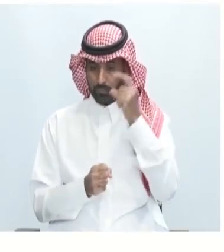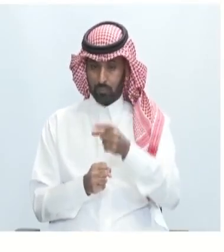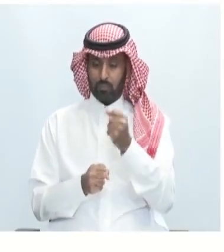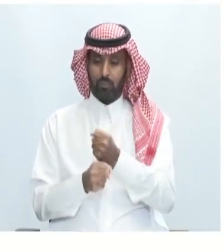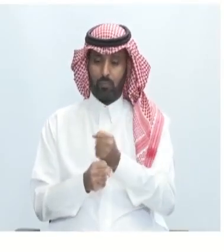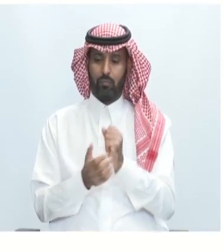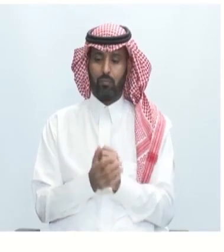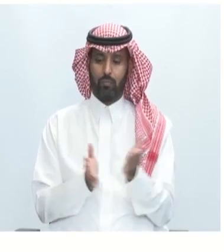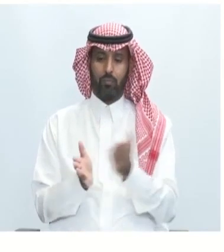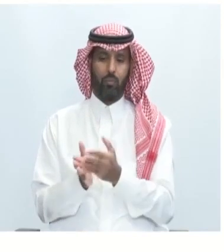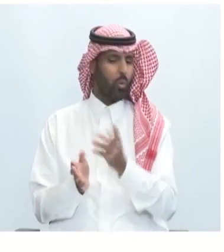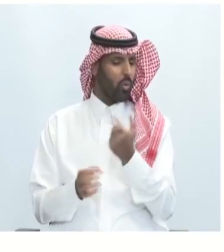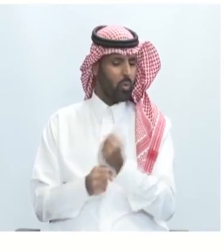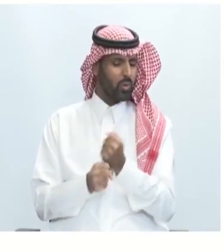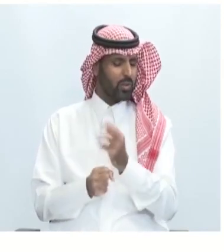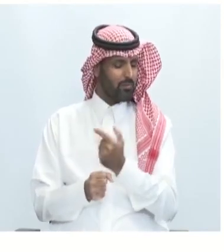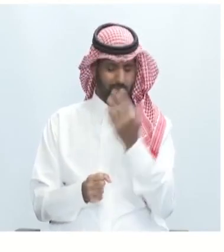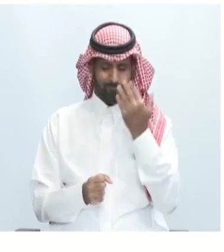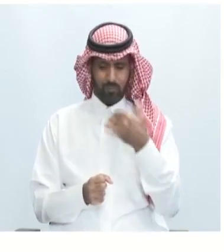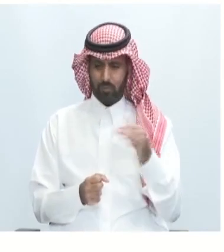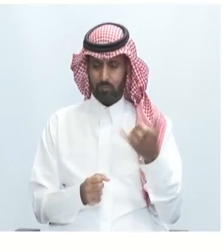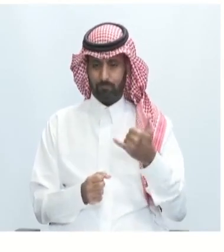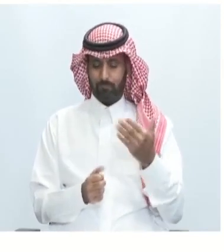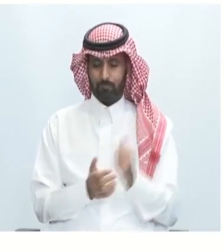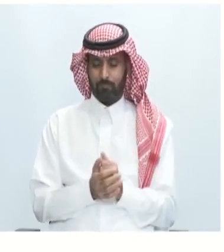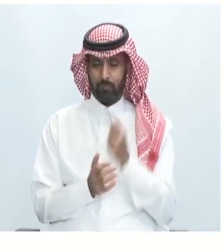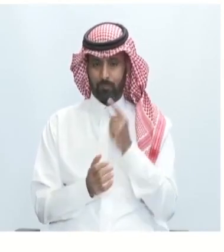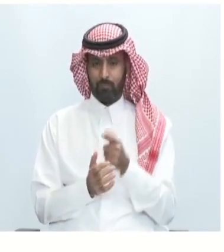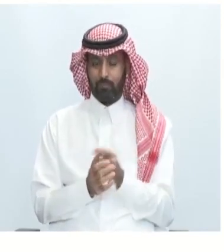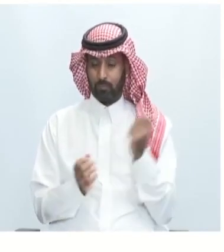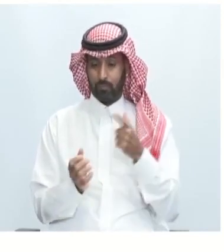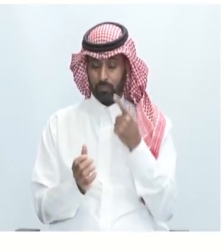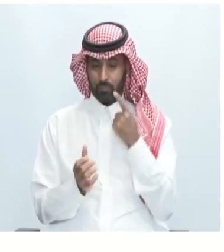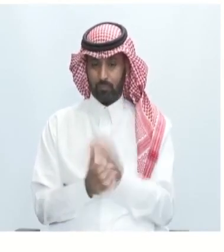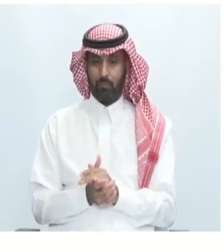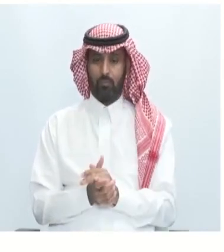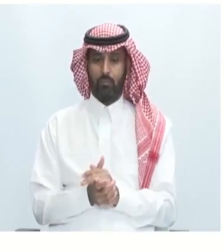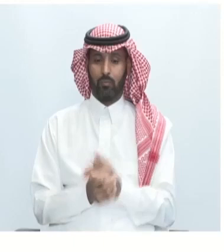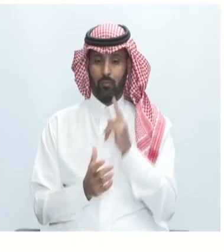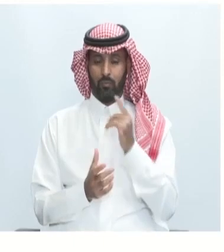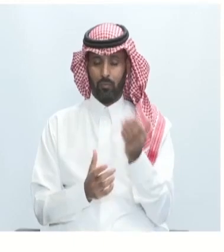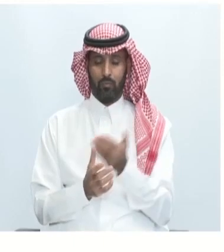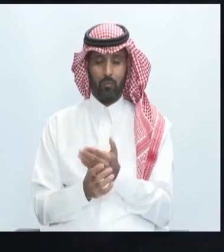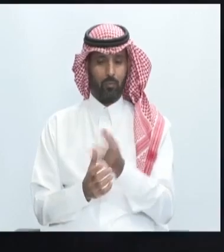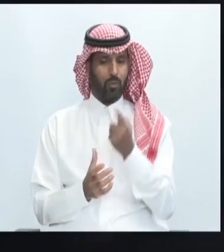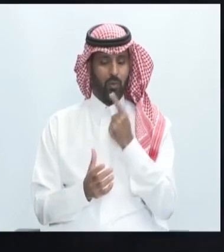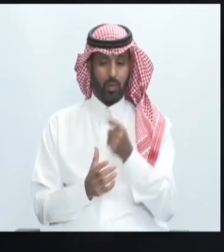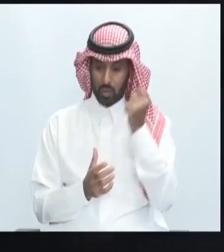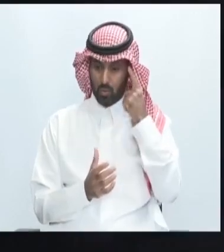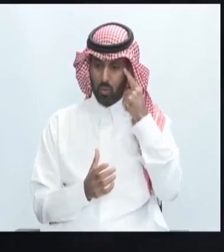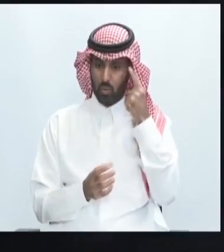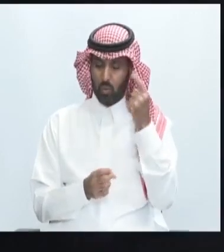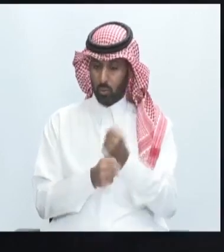action rather than who did the action. This is the main goal of the passive. The passive sentence. Whether we know